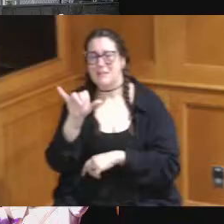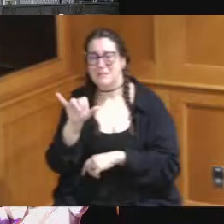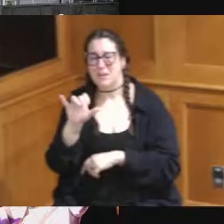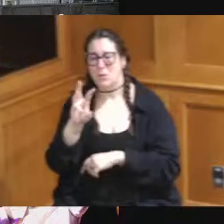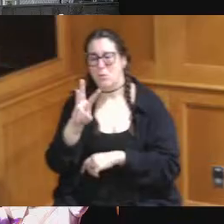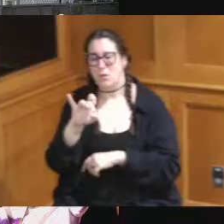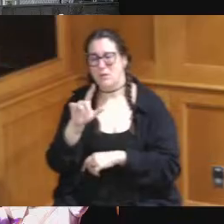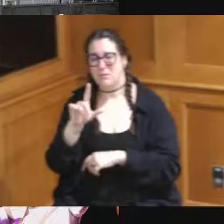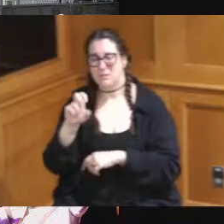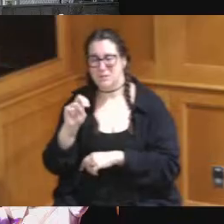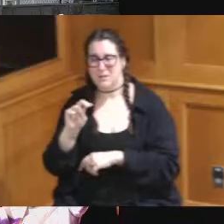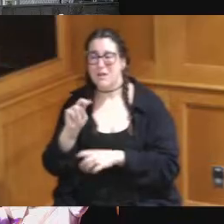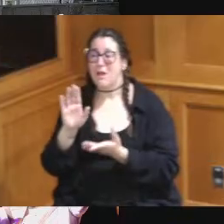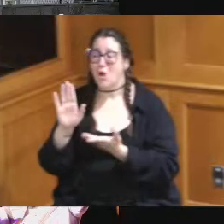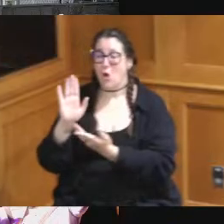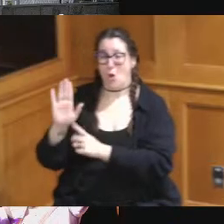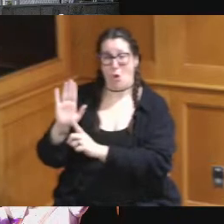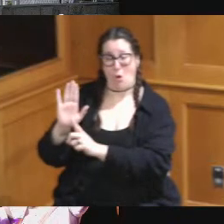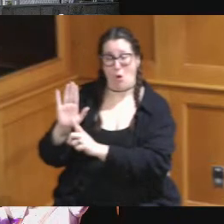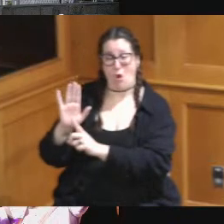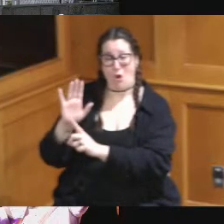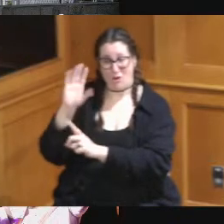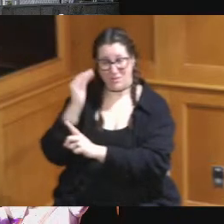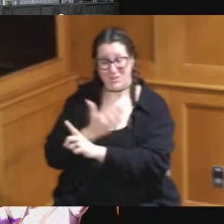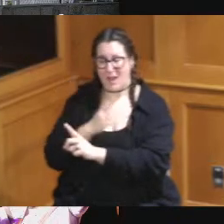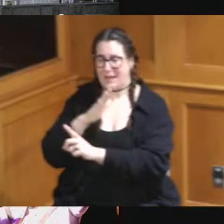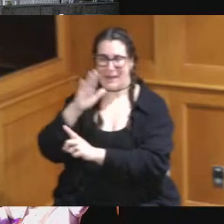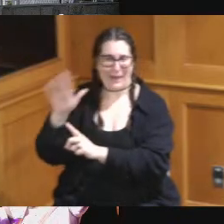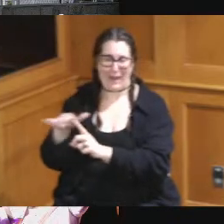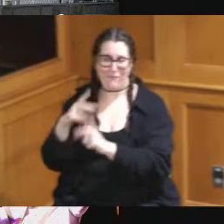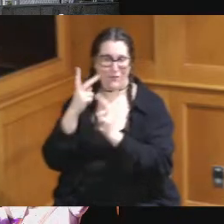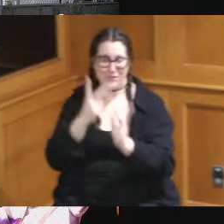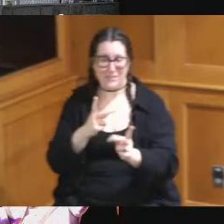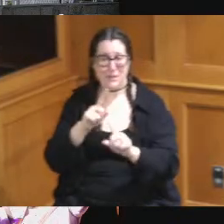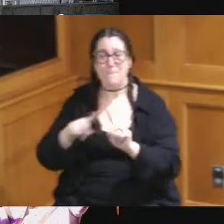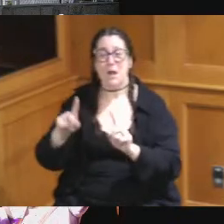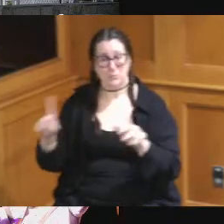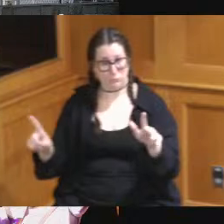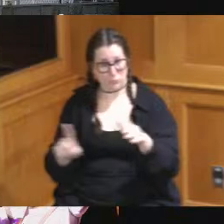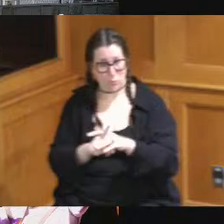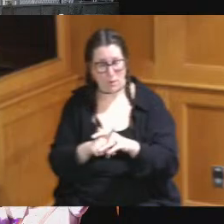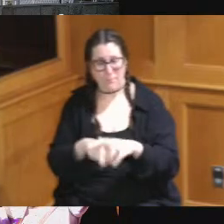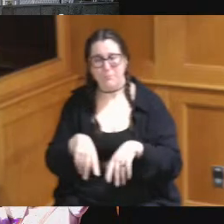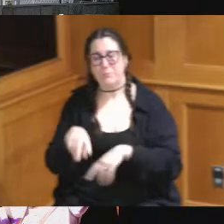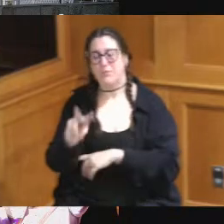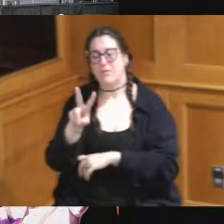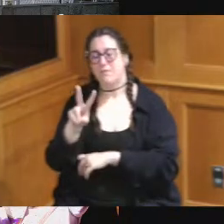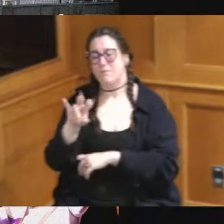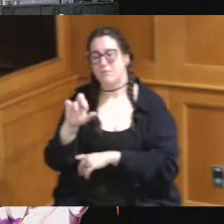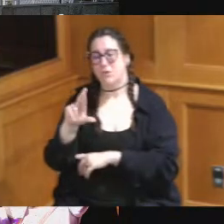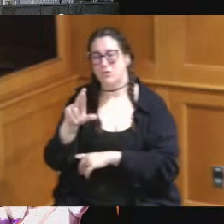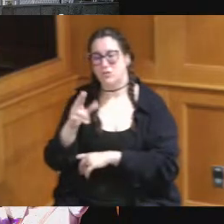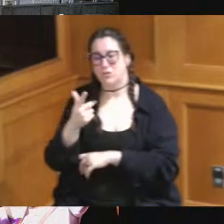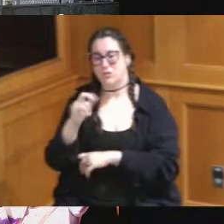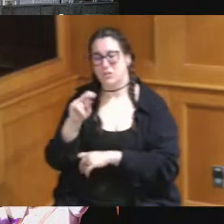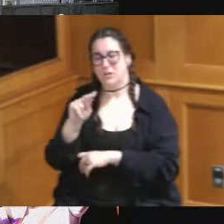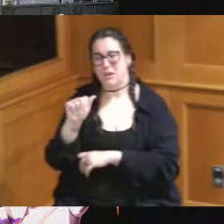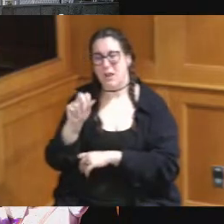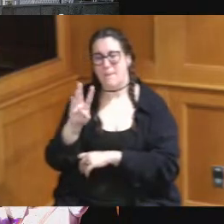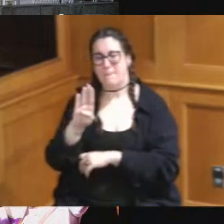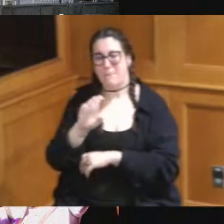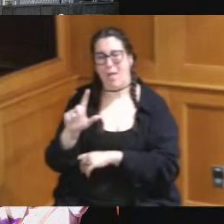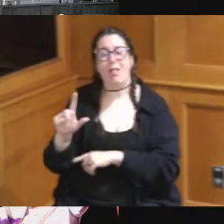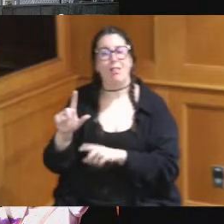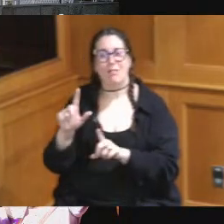out anywhere, came and said, "This is phenomenal." We had a tribute by Regina Bell that was like being at Carnegie Hall. She